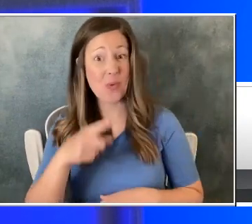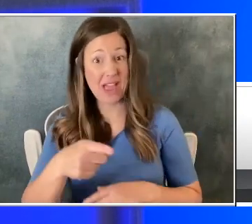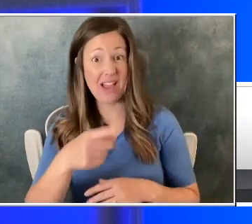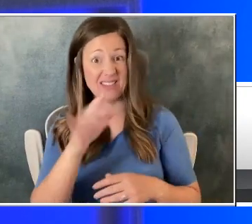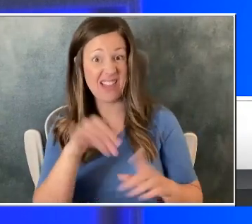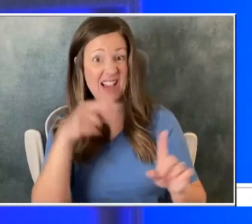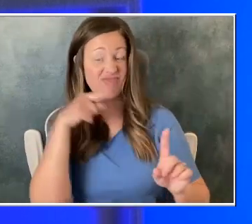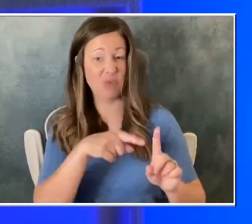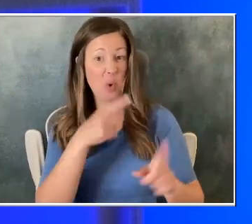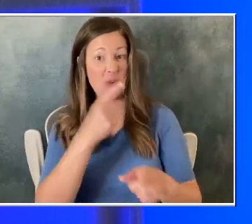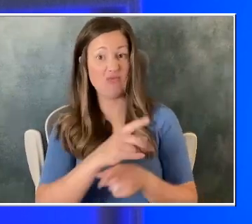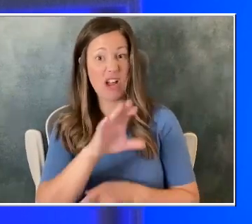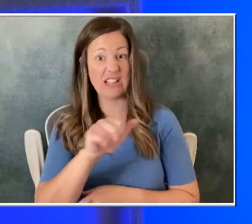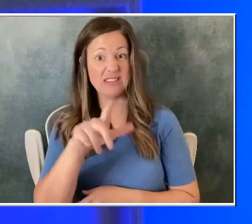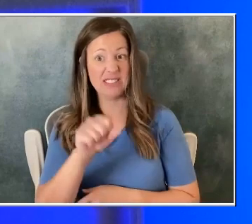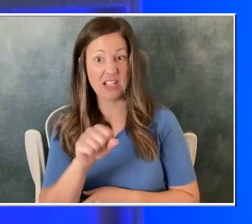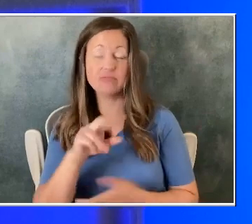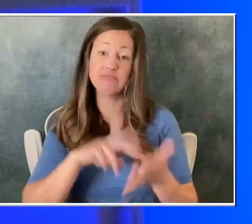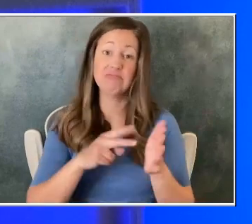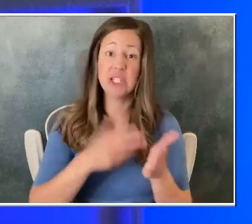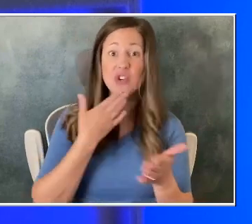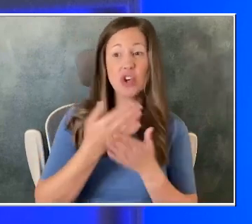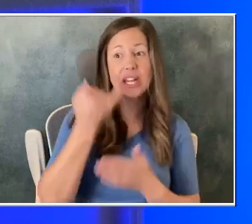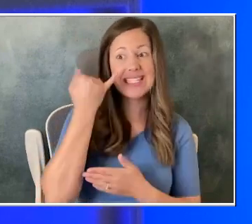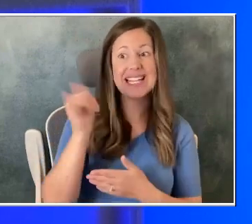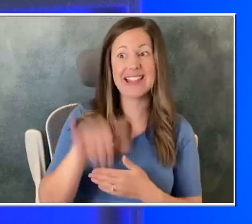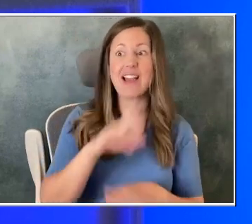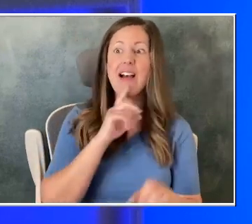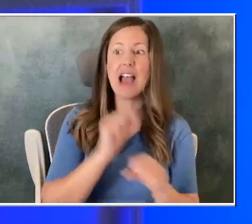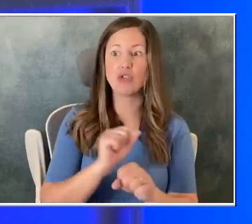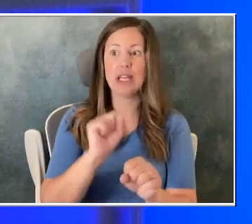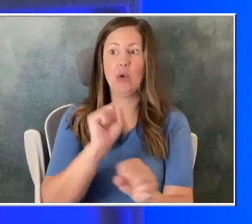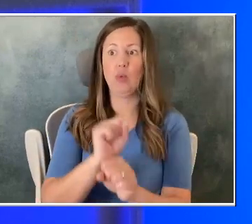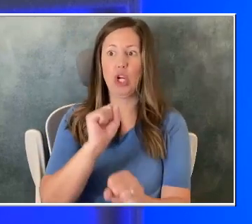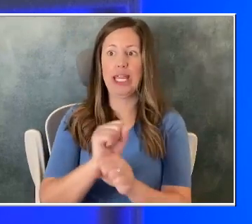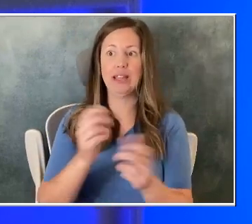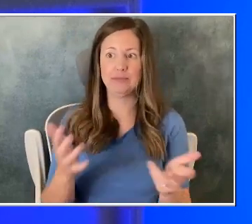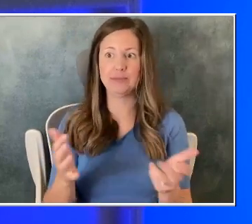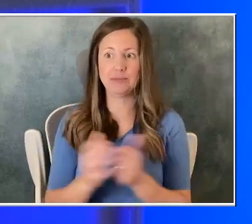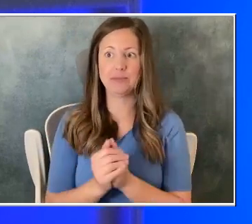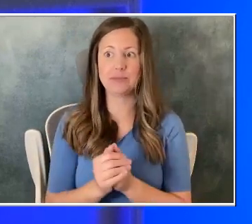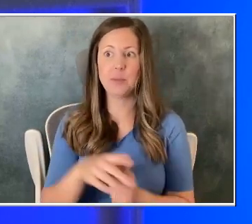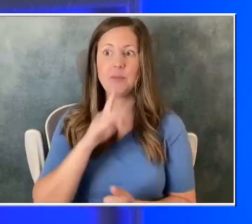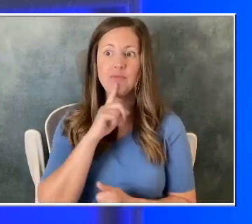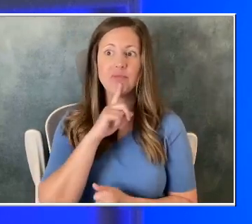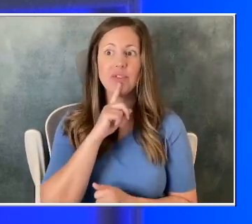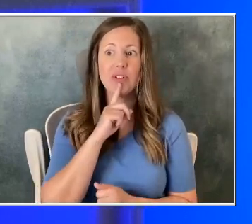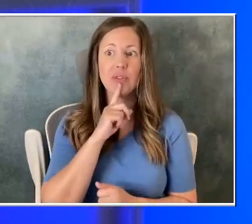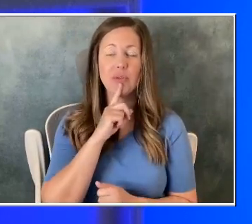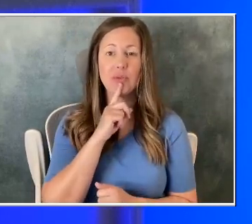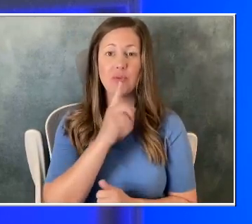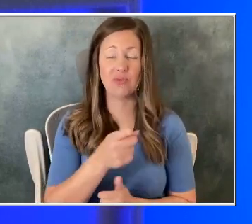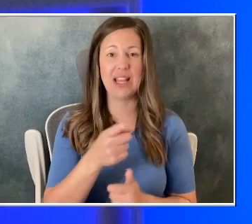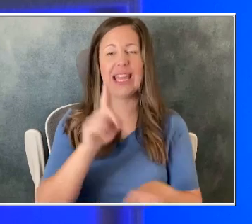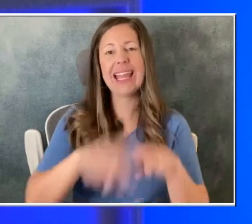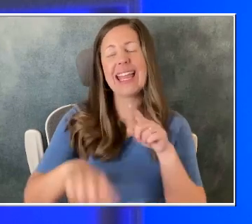idea that it's trying to do what it's supposed to do. But it's not always a guarantee, and I don't think we can gauge the degree of the